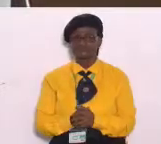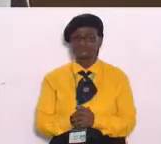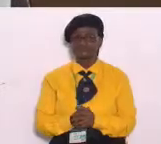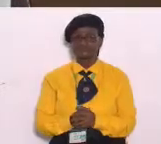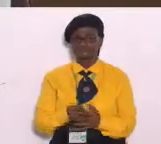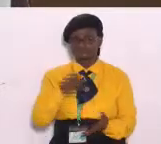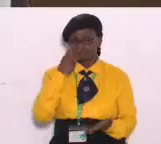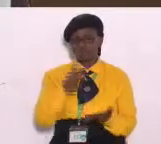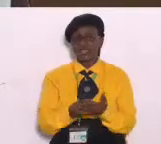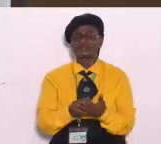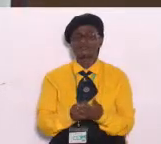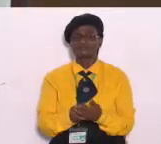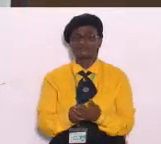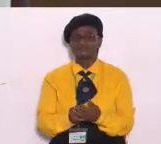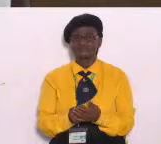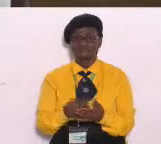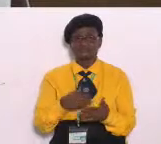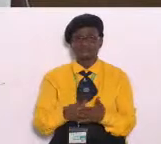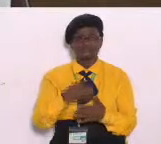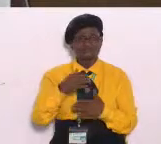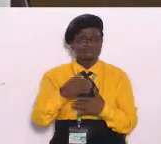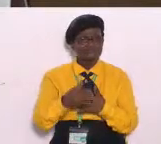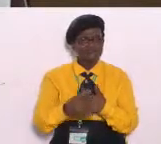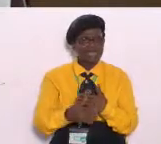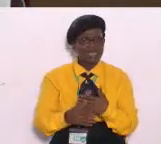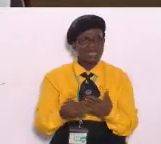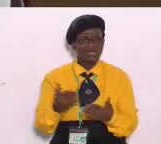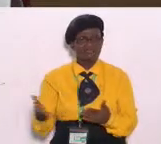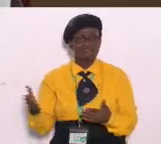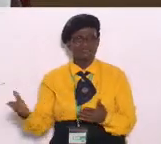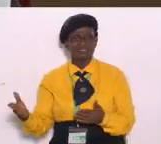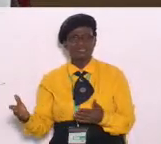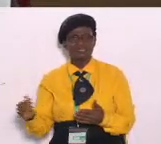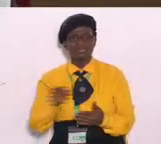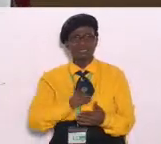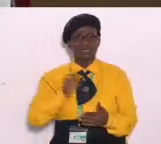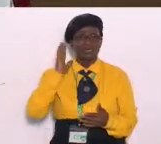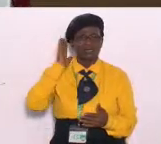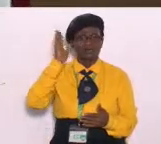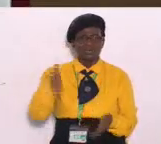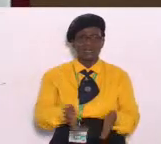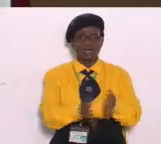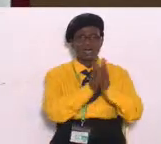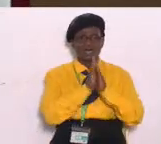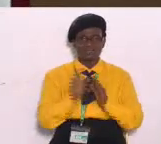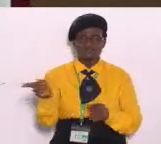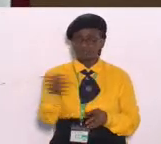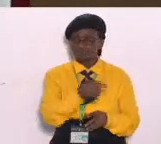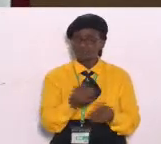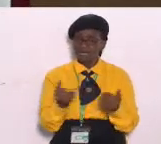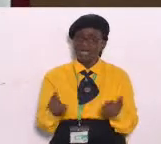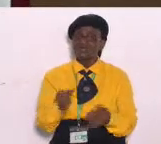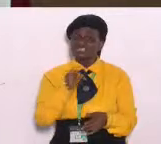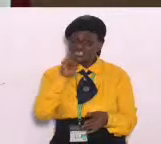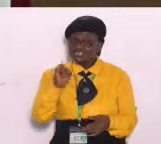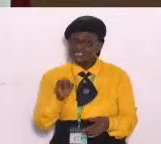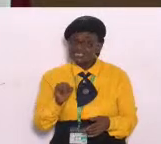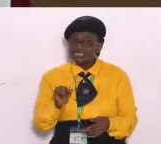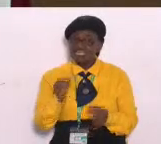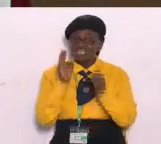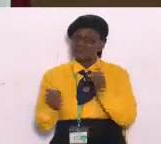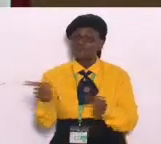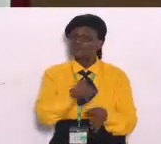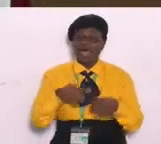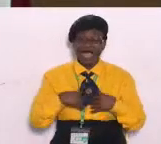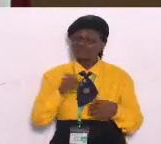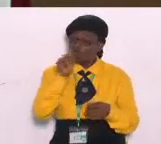Well, the next thing now is to ask those of you who have not surrendered your life to Jesus Christ to come forward and give